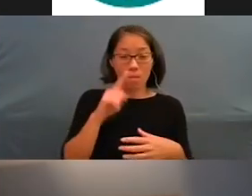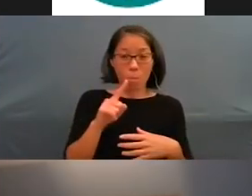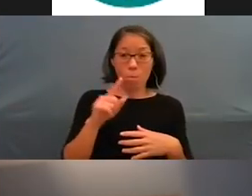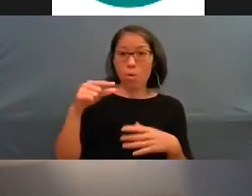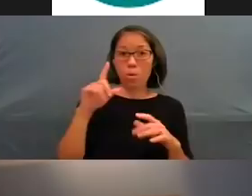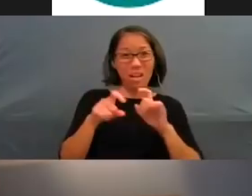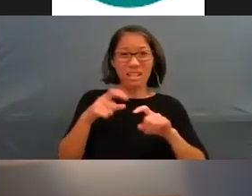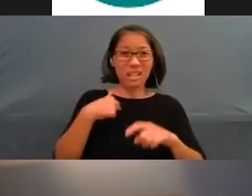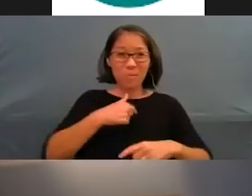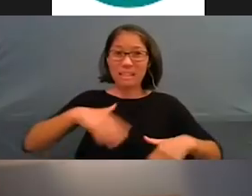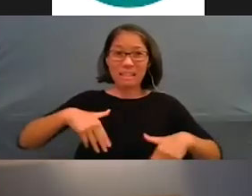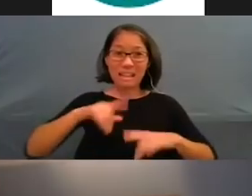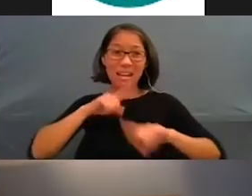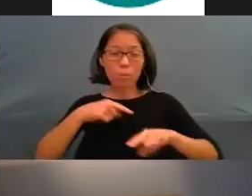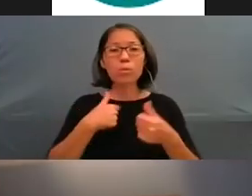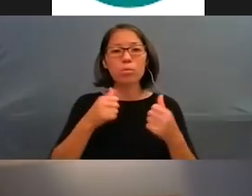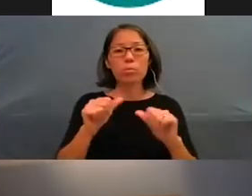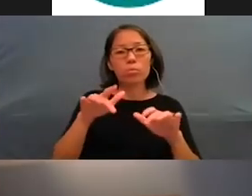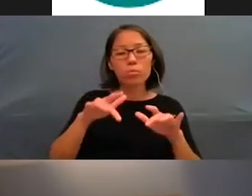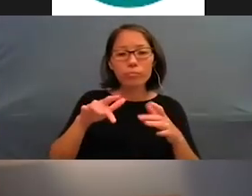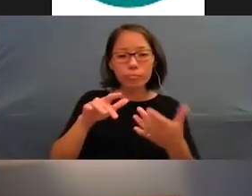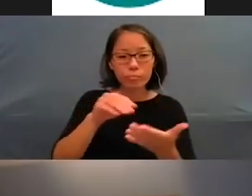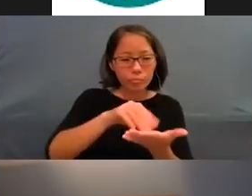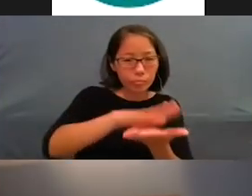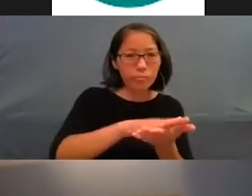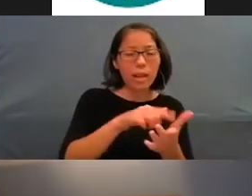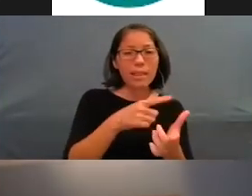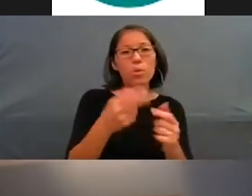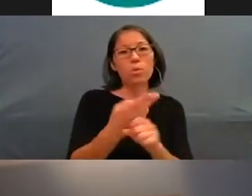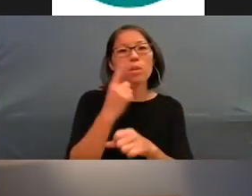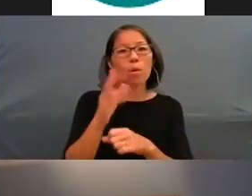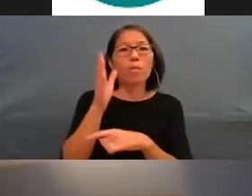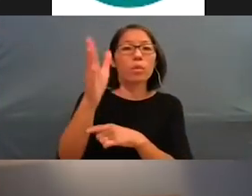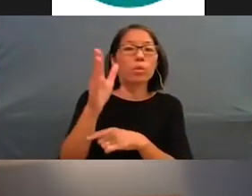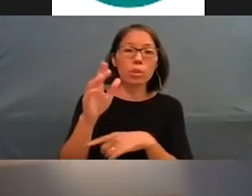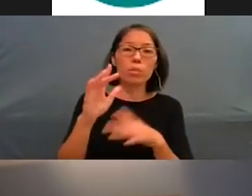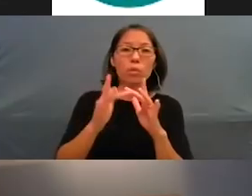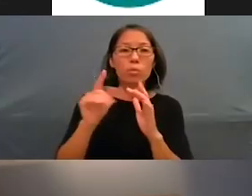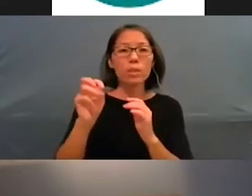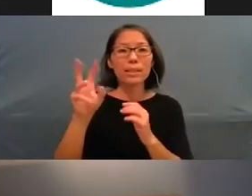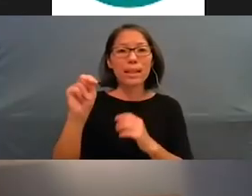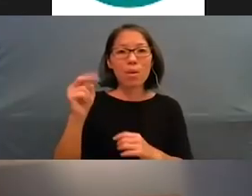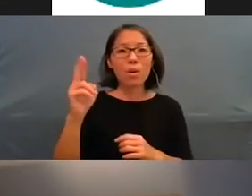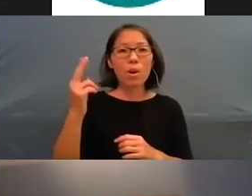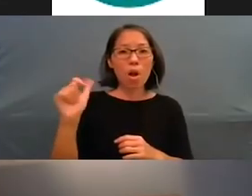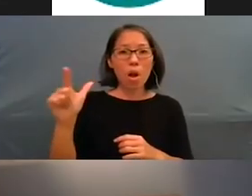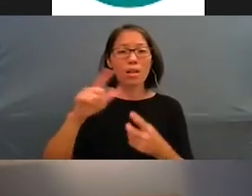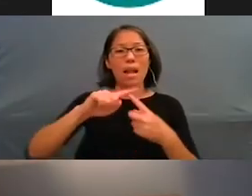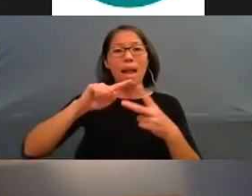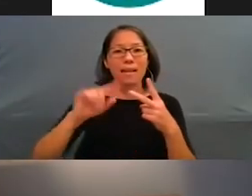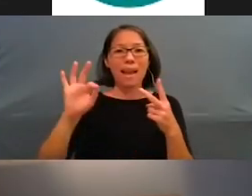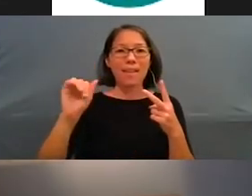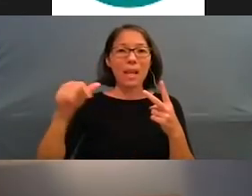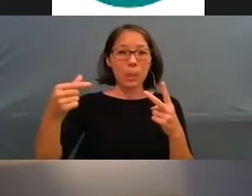those to inform our FAQ and future virtual town halls as well. So thanks again for joining us. And for now, I'm going to turn it over